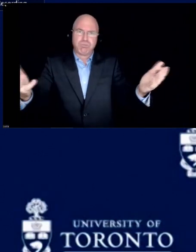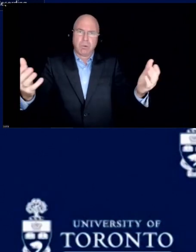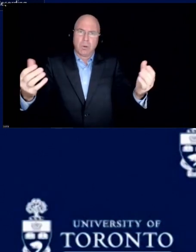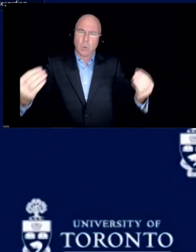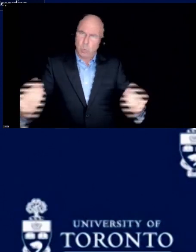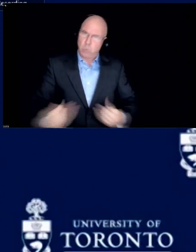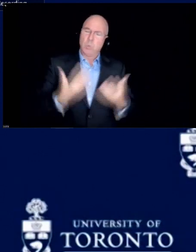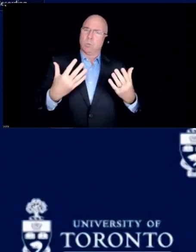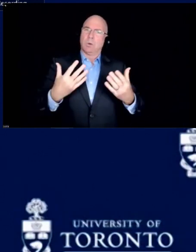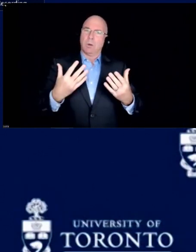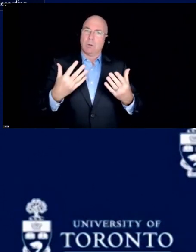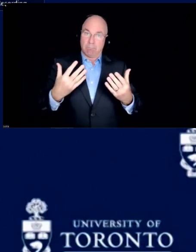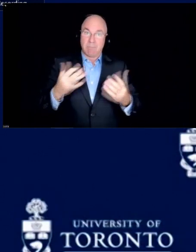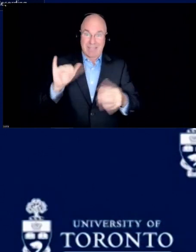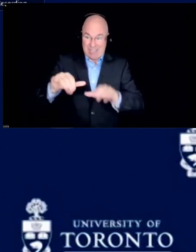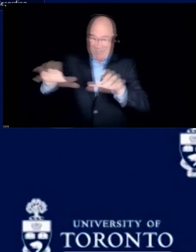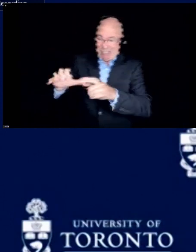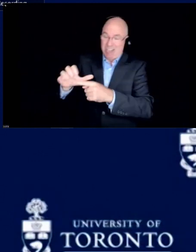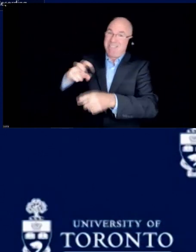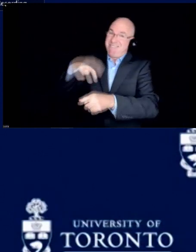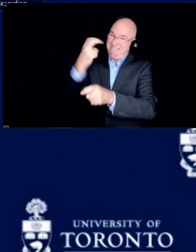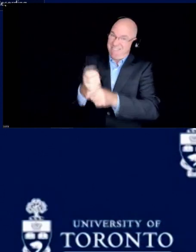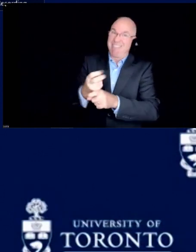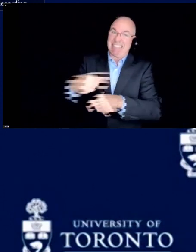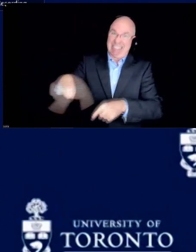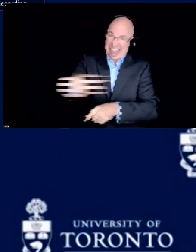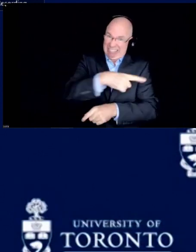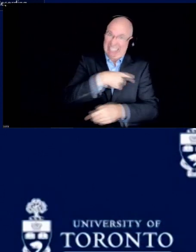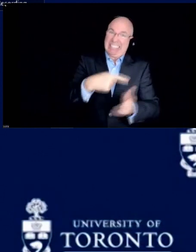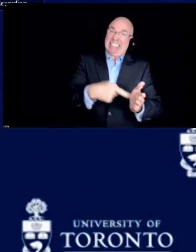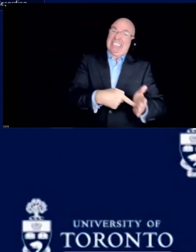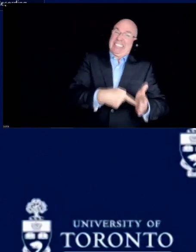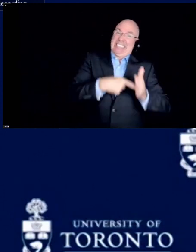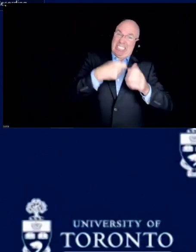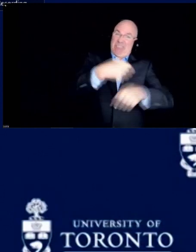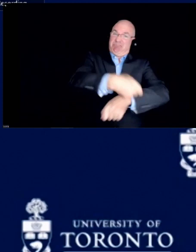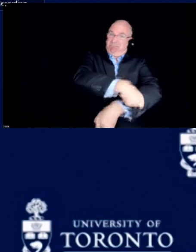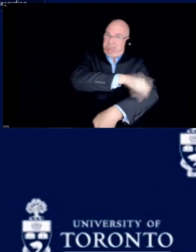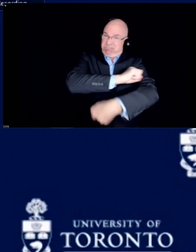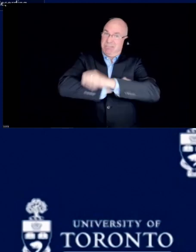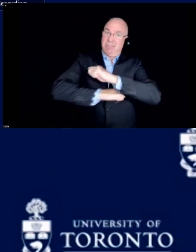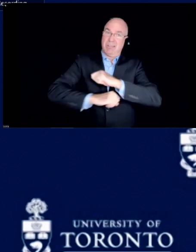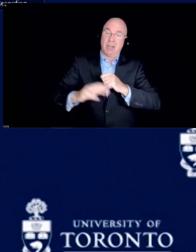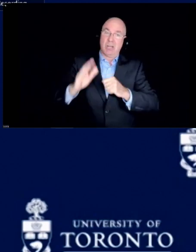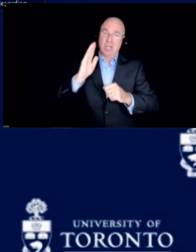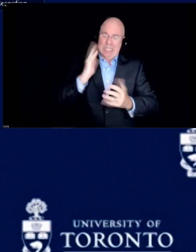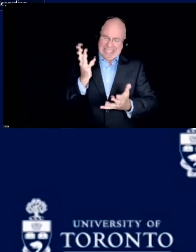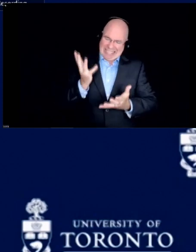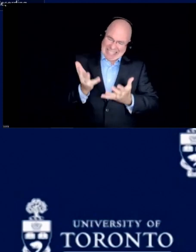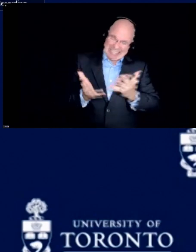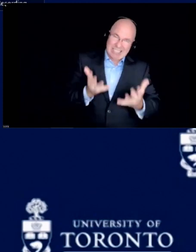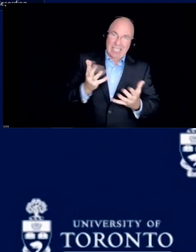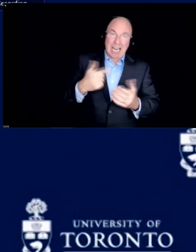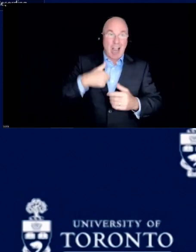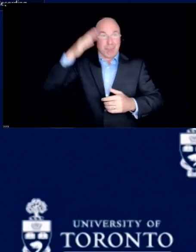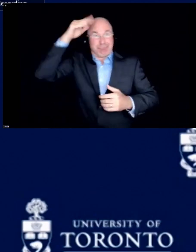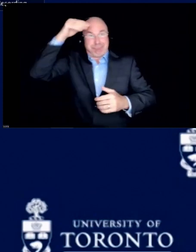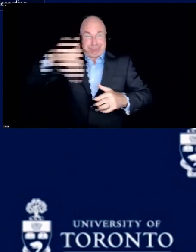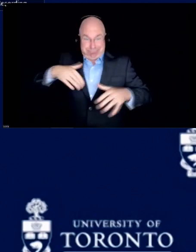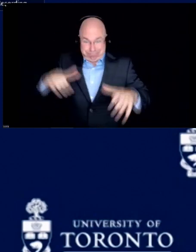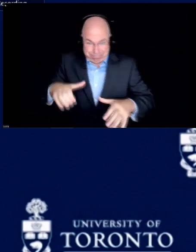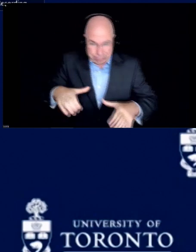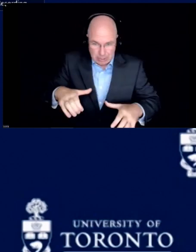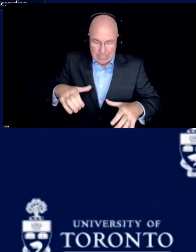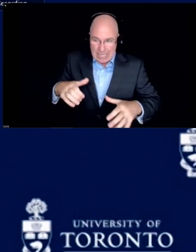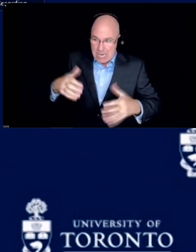hard. It'll demand a lot from us and of us. It'll test us, it'll stretch our resolve, but we